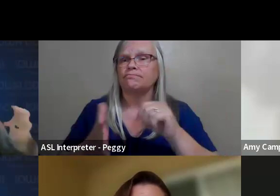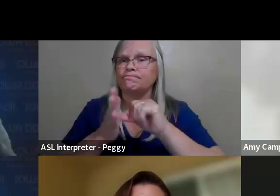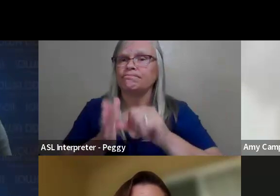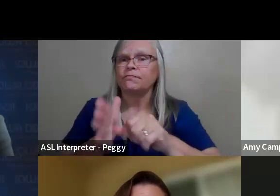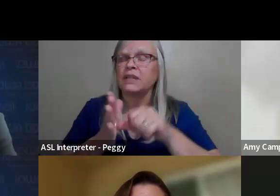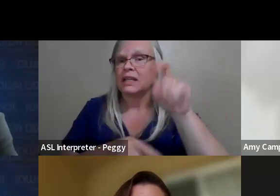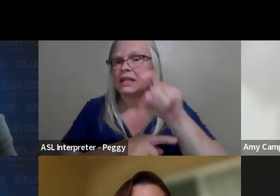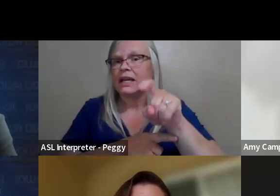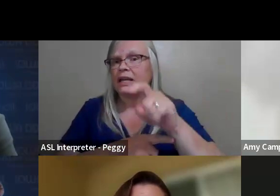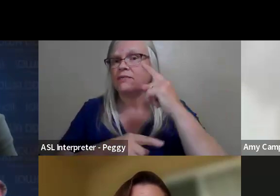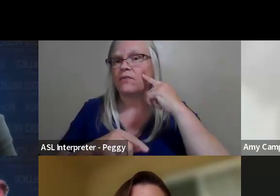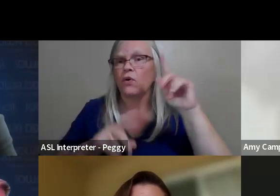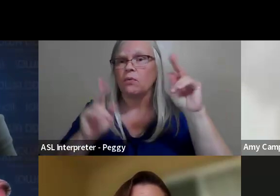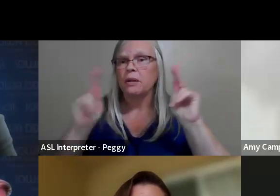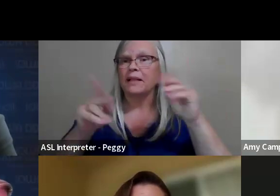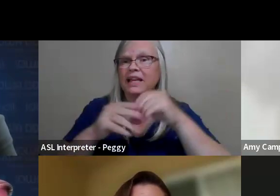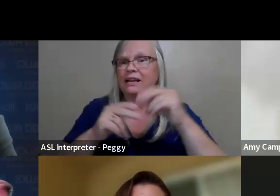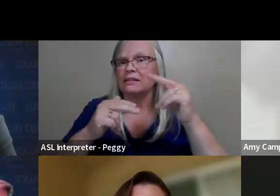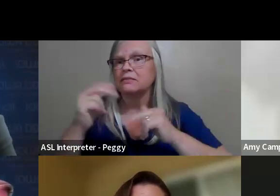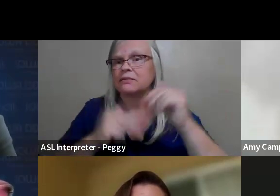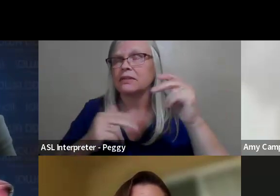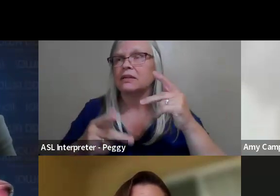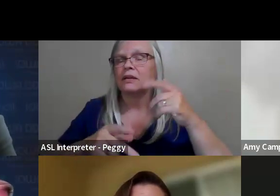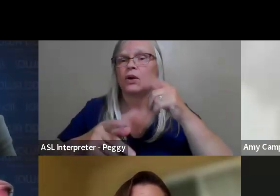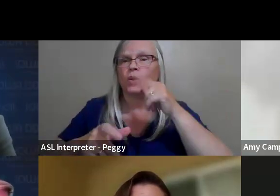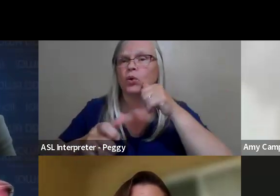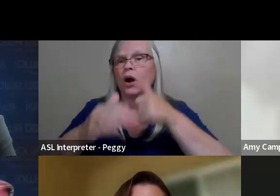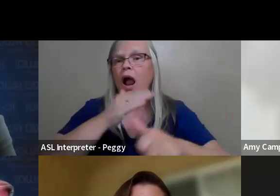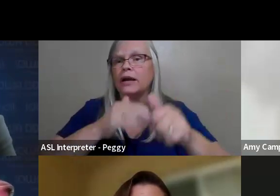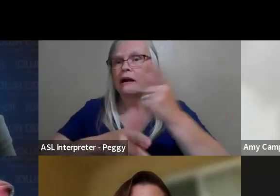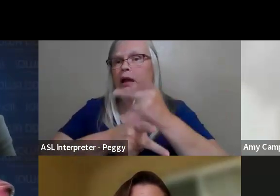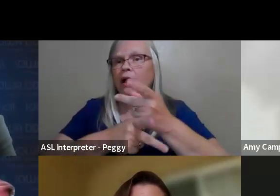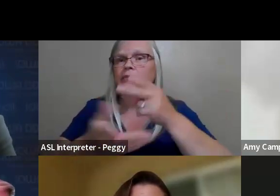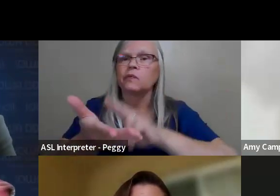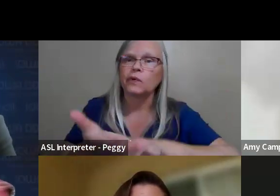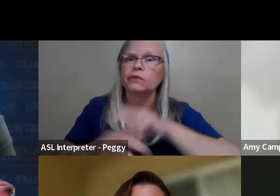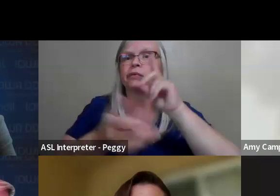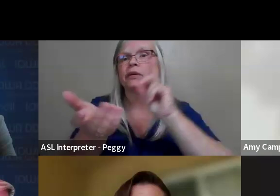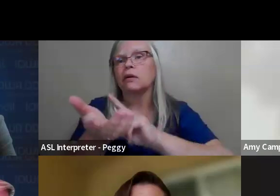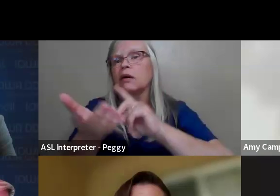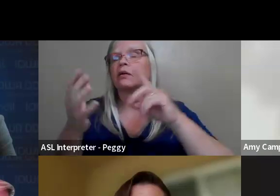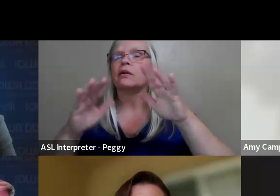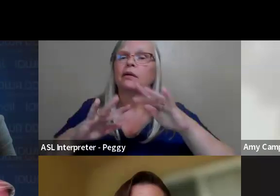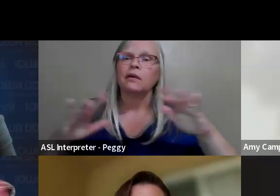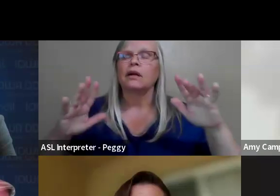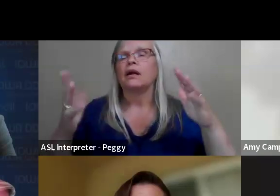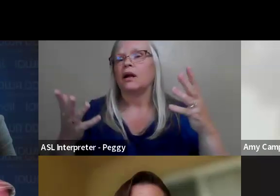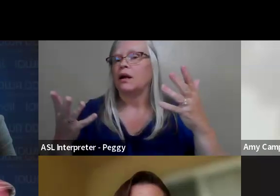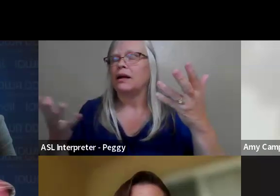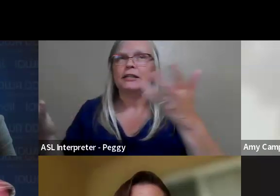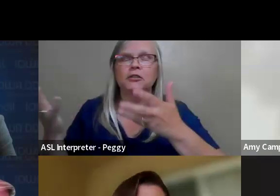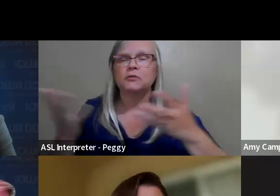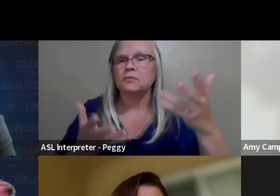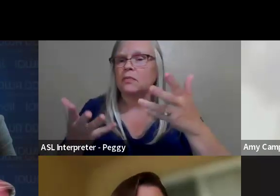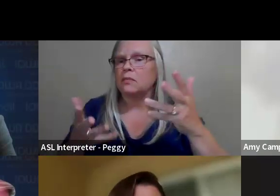individuals in facilities and just under care in general. Have you been hearing anything from other councils on what they're trying to do